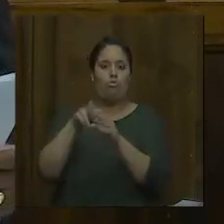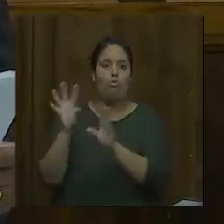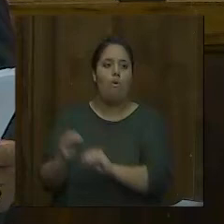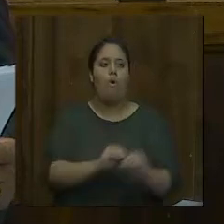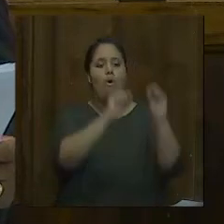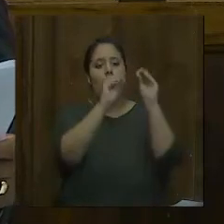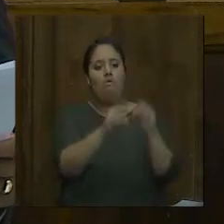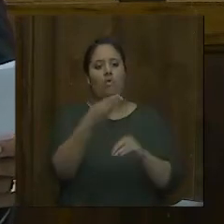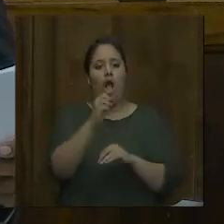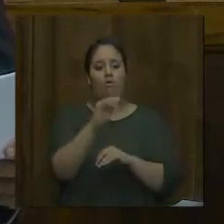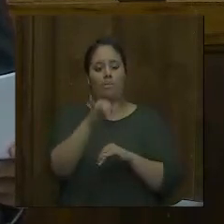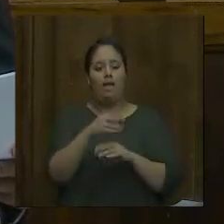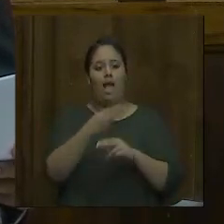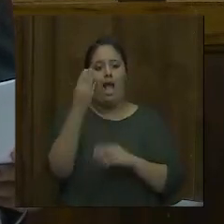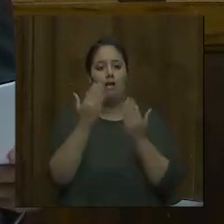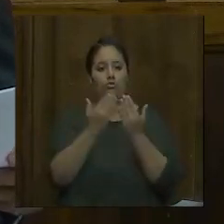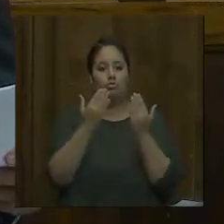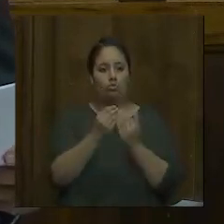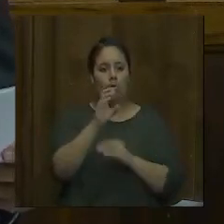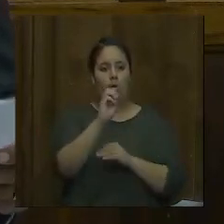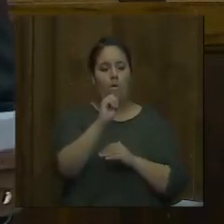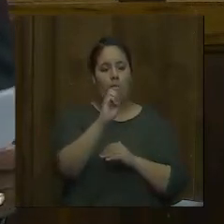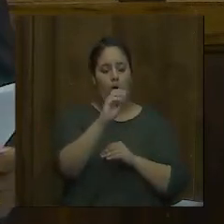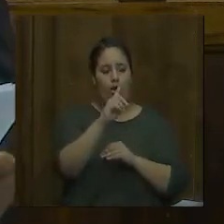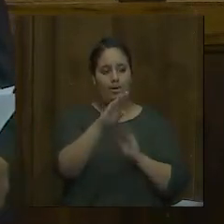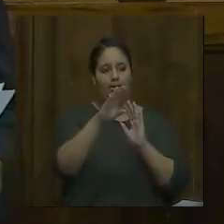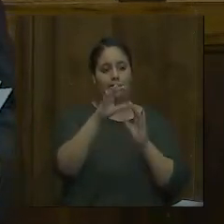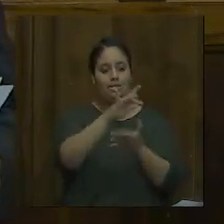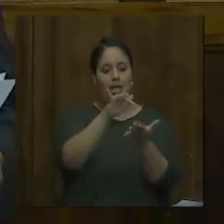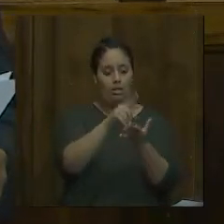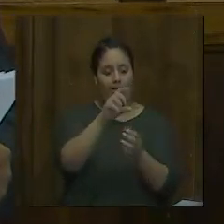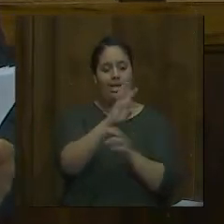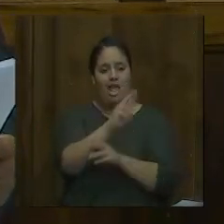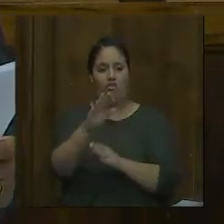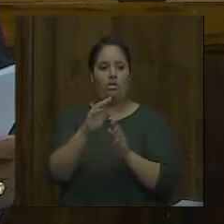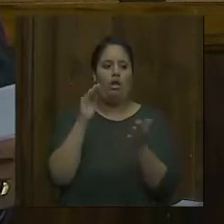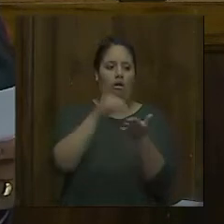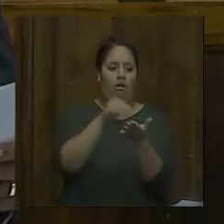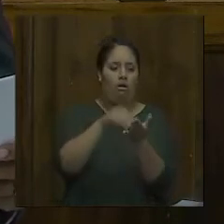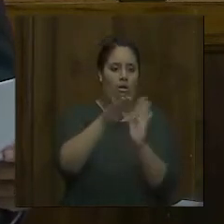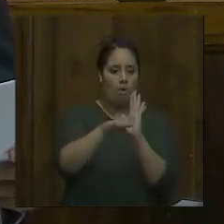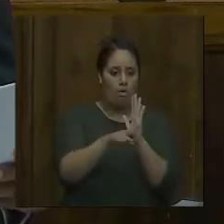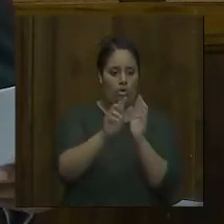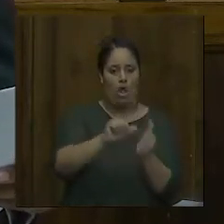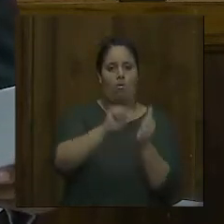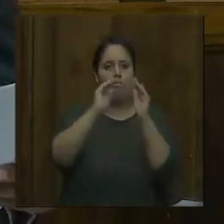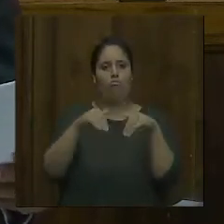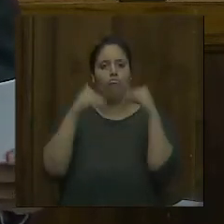Bay High School MOD Center. She attended the program daily and moved to the next